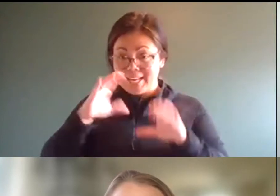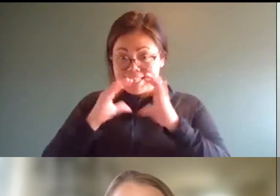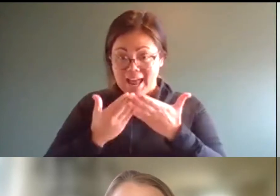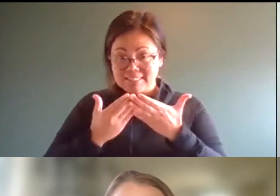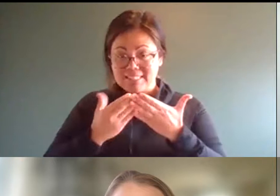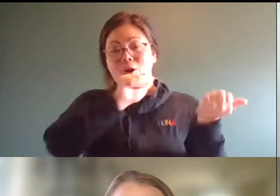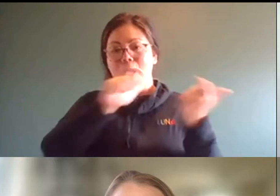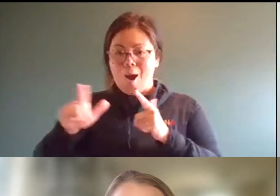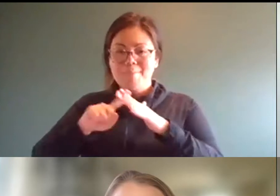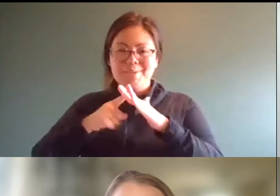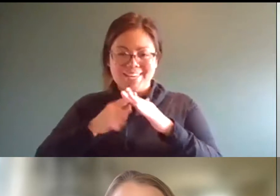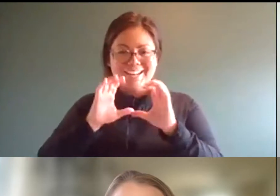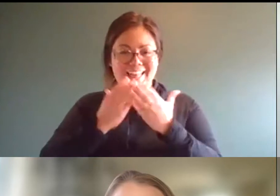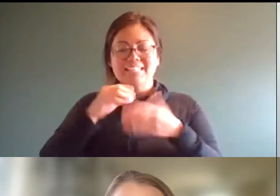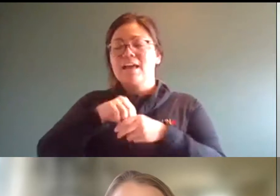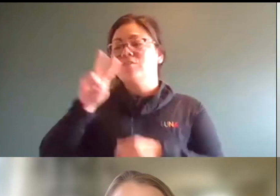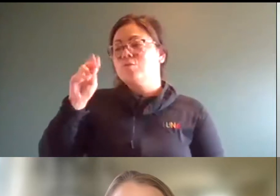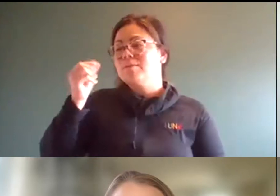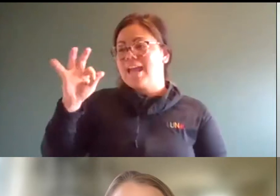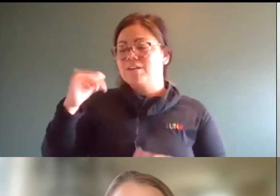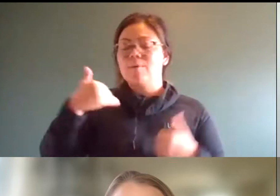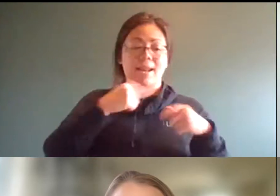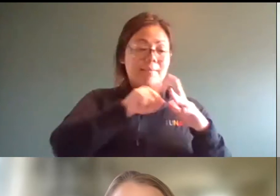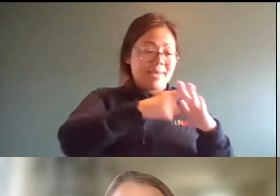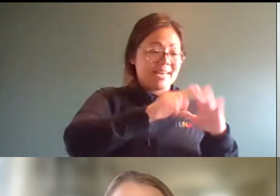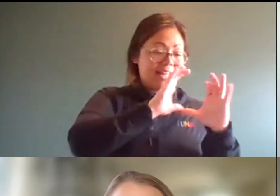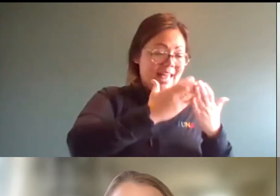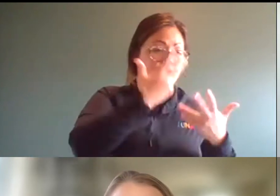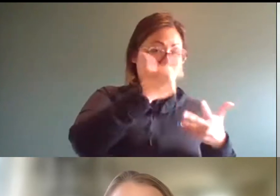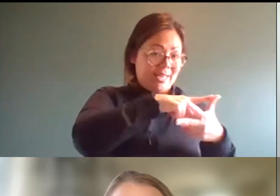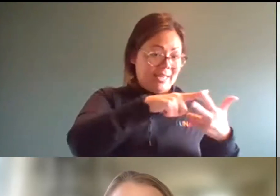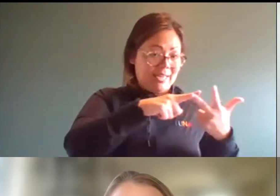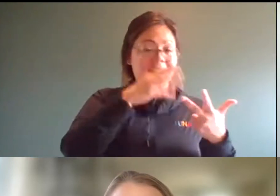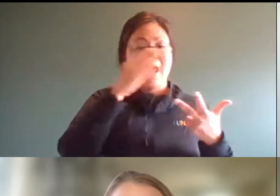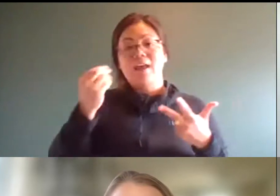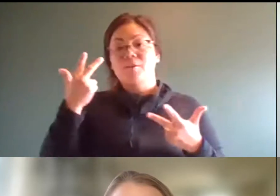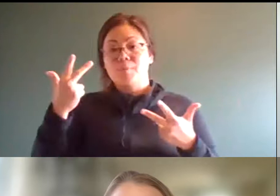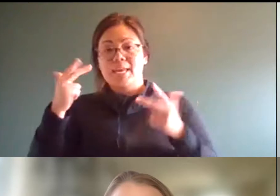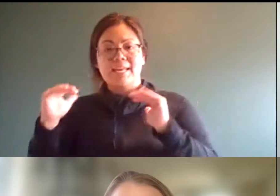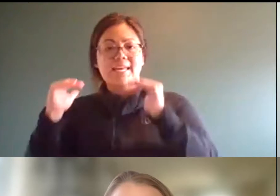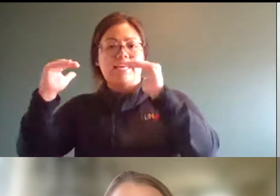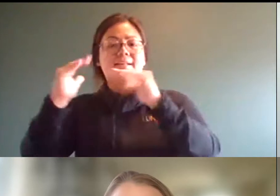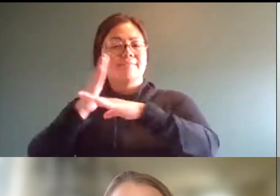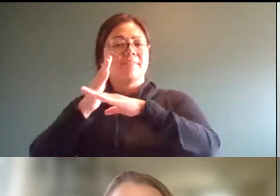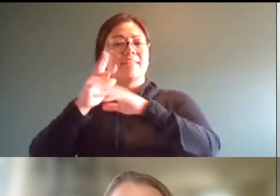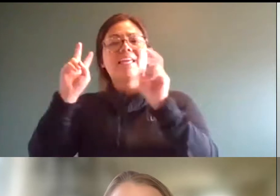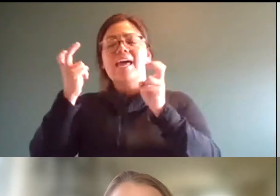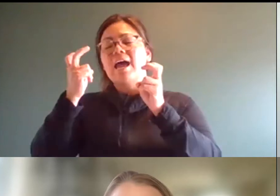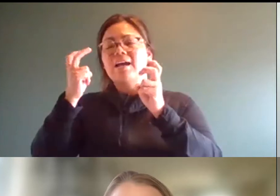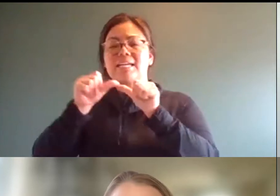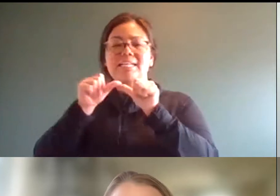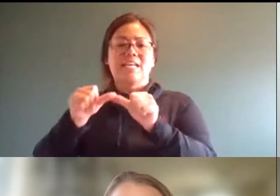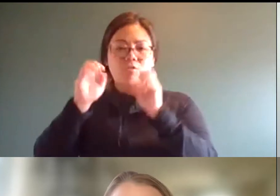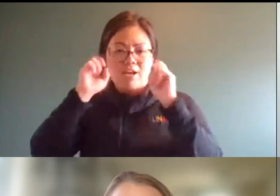beginners classes. And in 2019, we had beginners classes, 3 beginners classes, and 3 that were a continuing